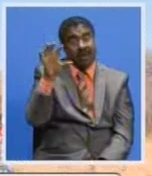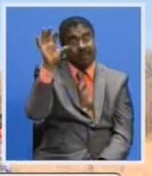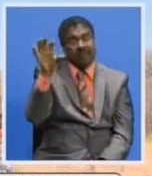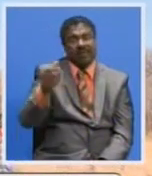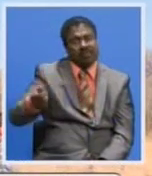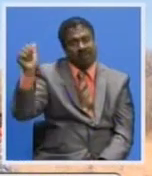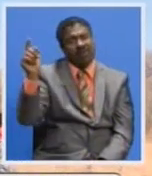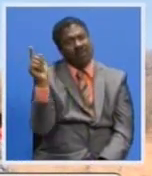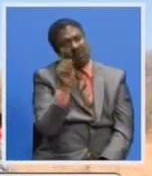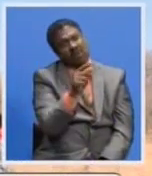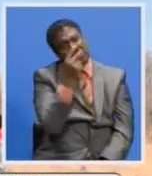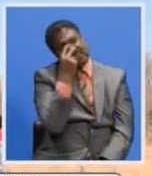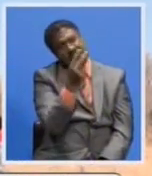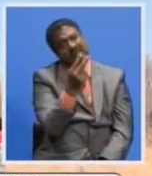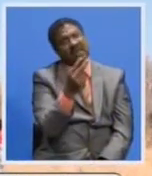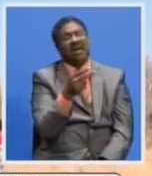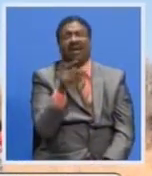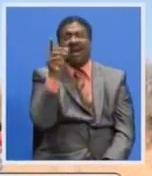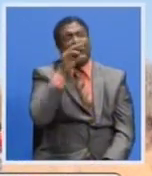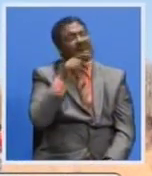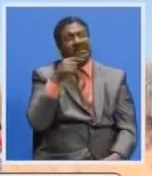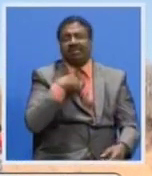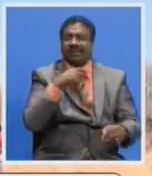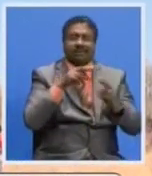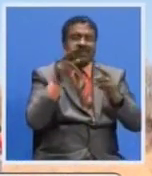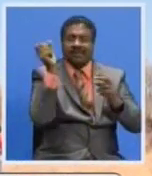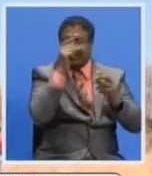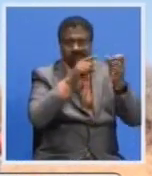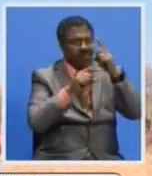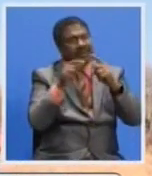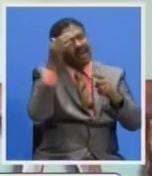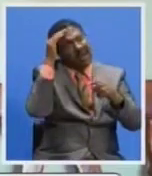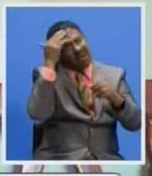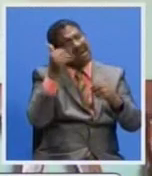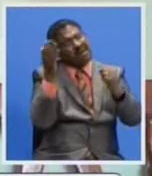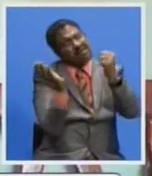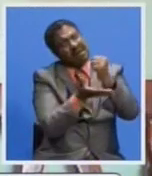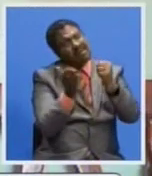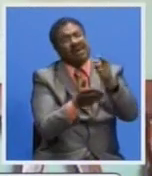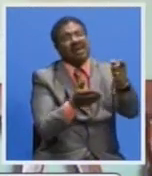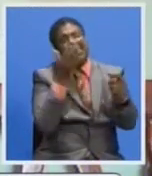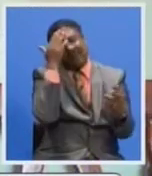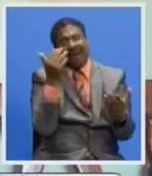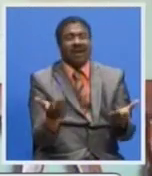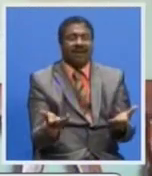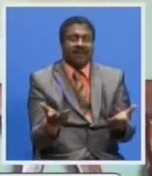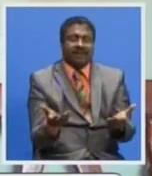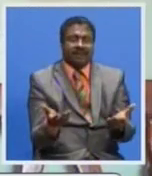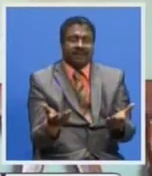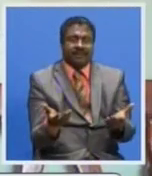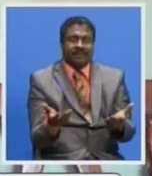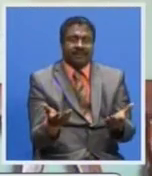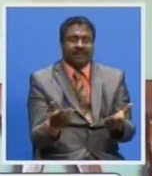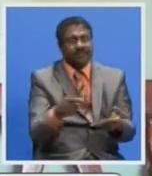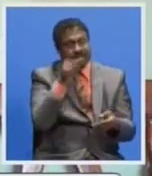grid being installed at great cost, is disappointed with such acts of vandalism. They should guard all infrastructure that is given